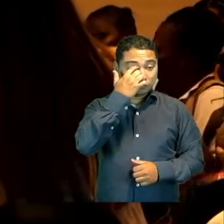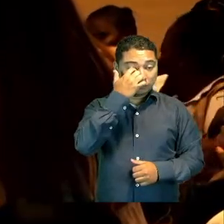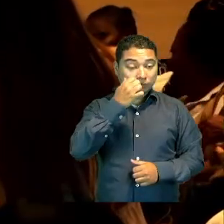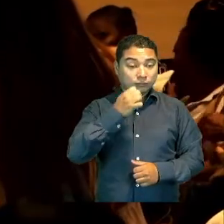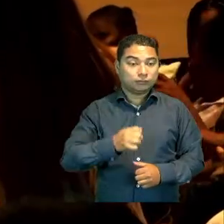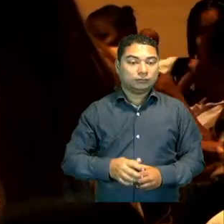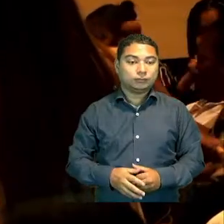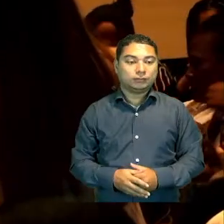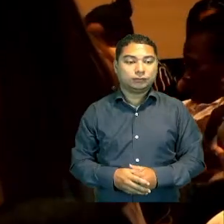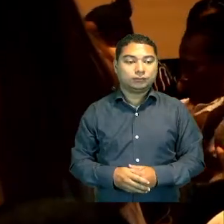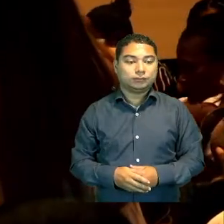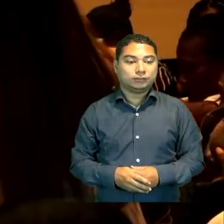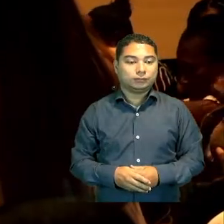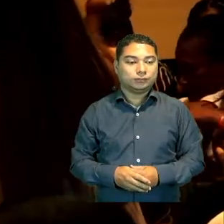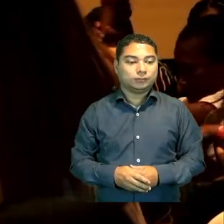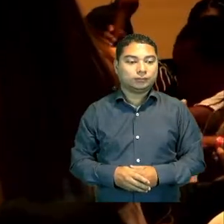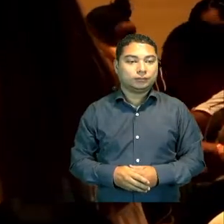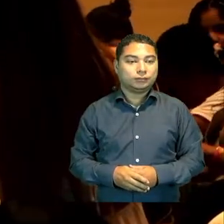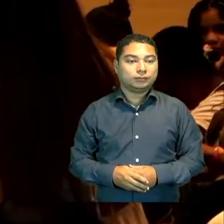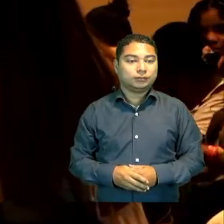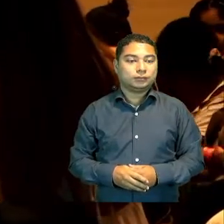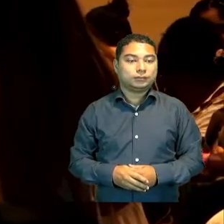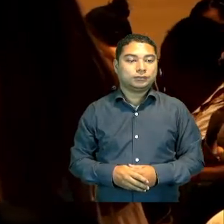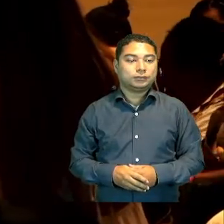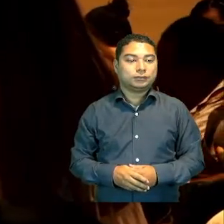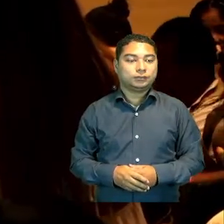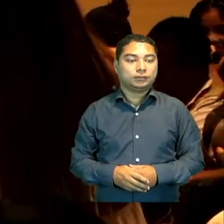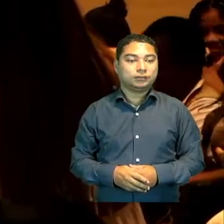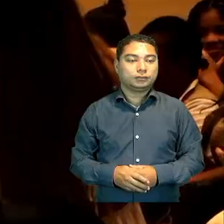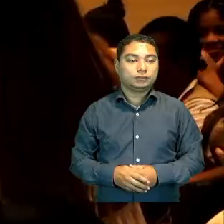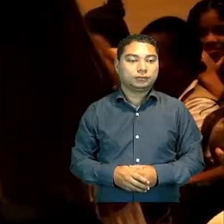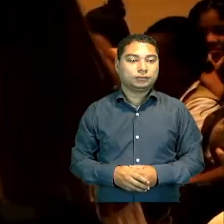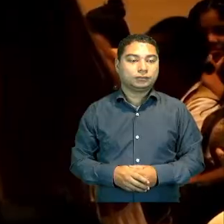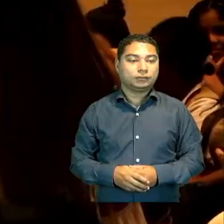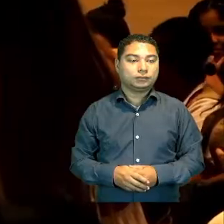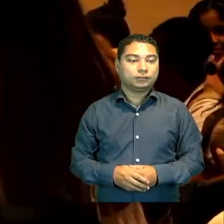Somos We are free and we are people as well.